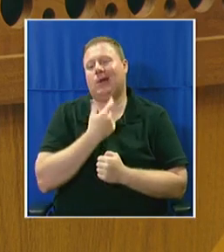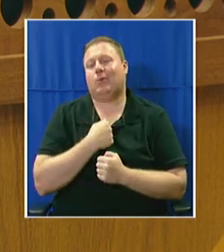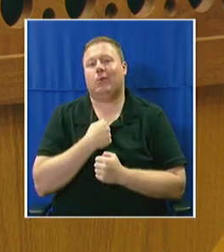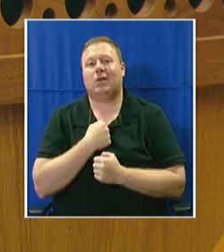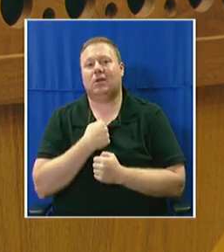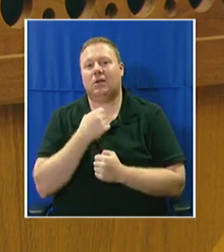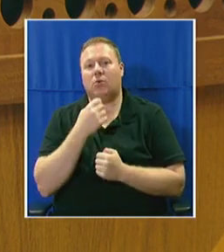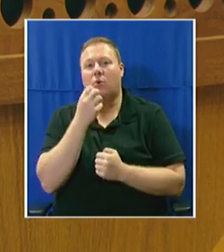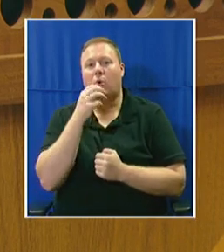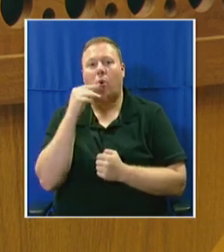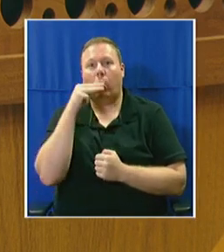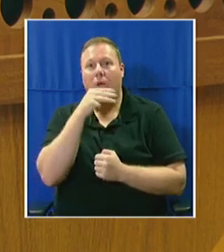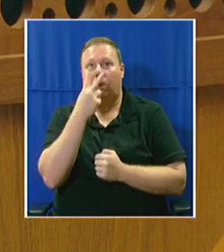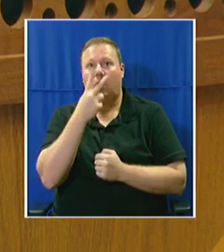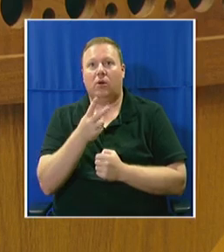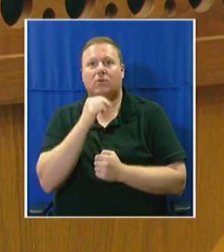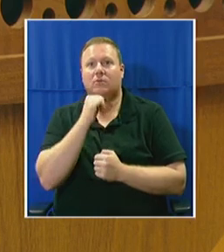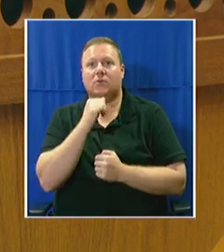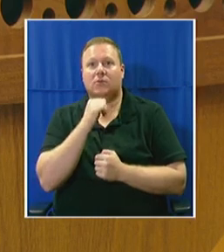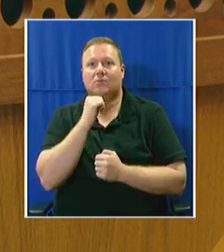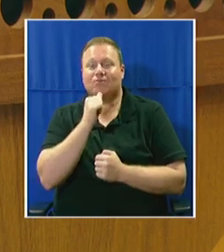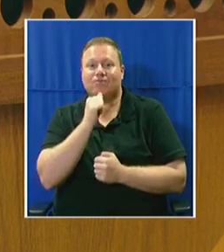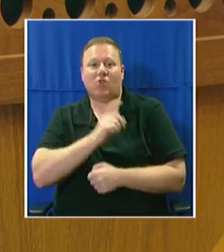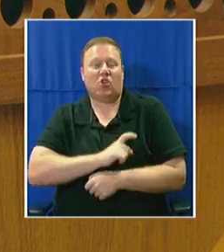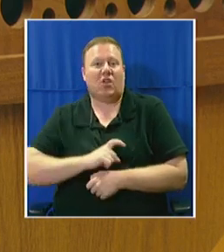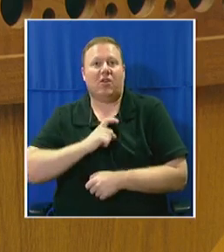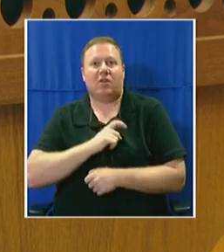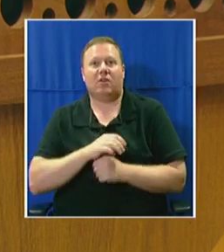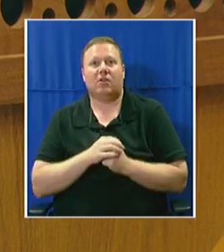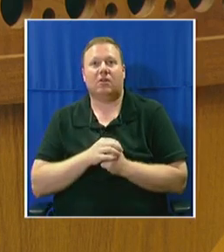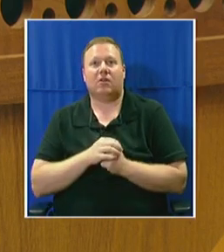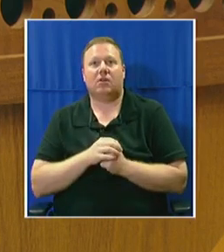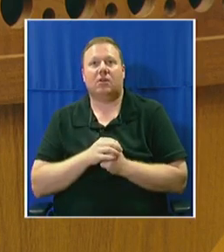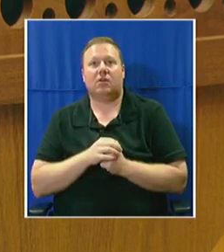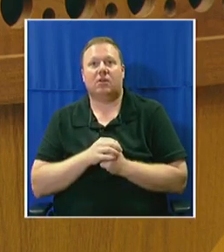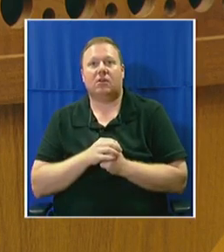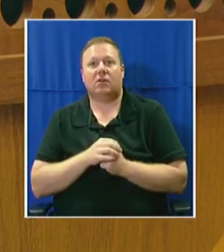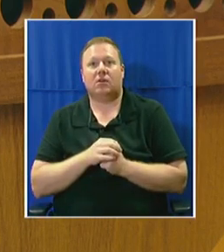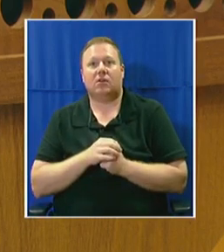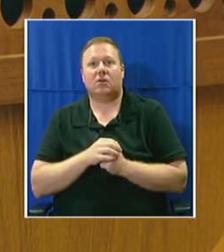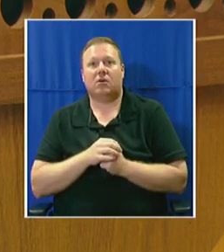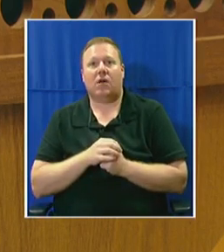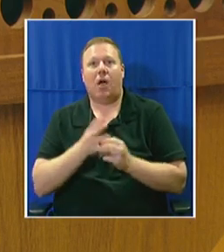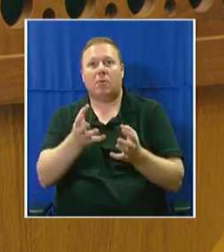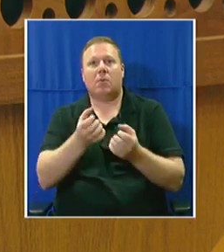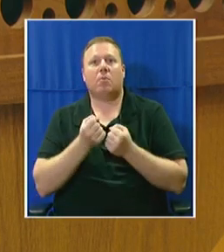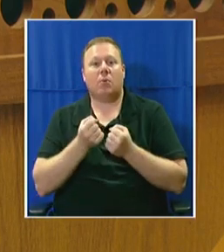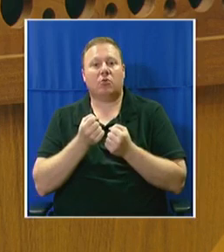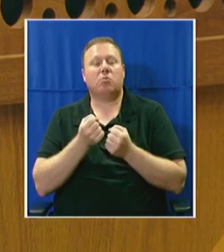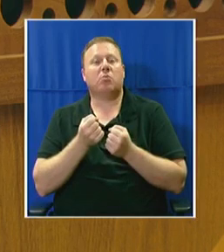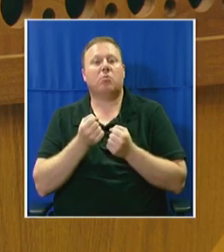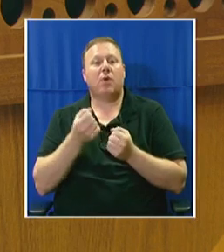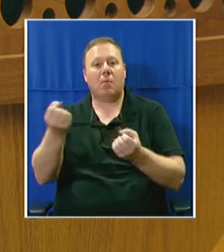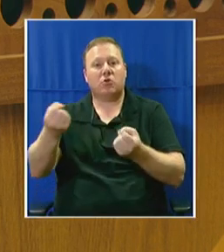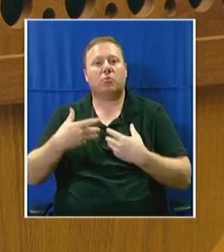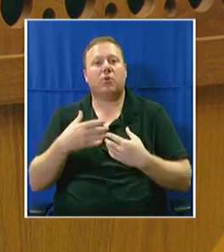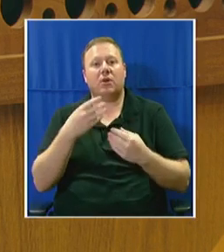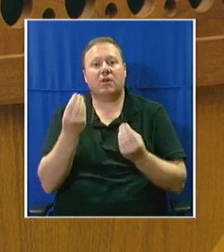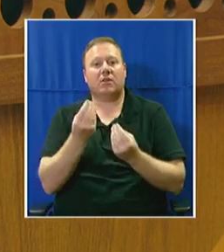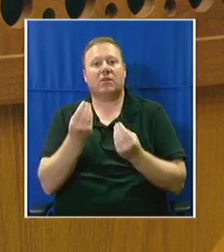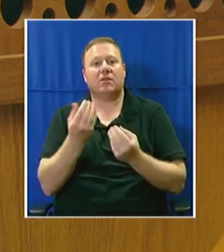wings at me hits me on my head my classmate says he's really close with me and she is always